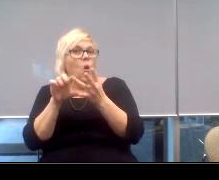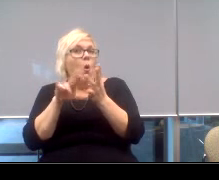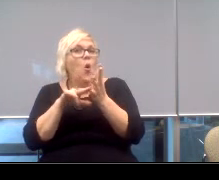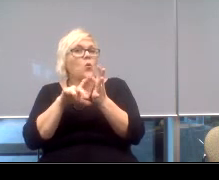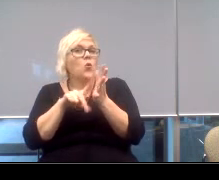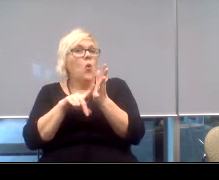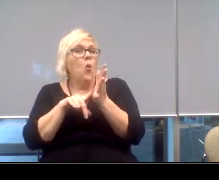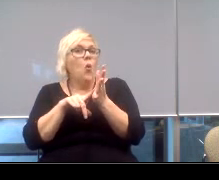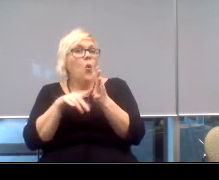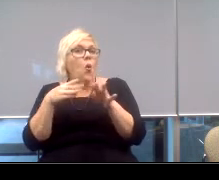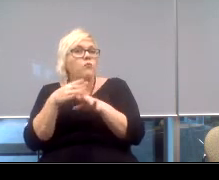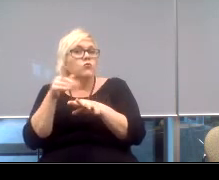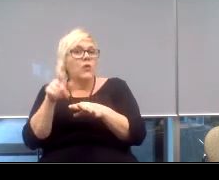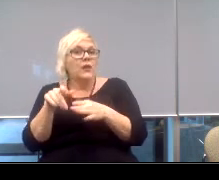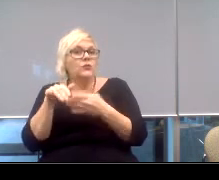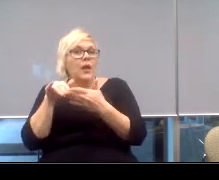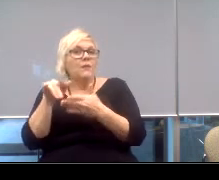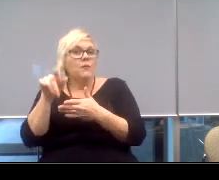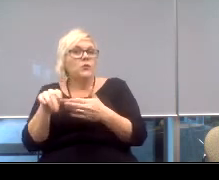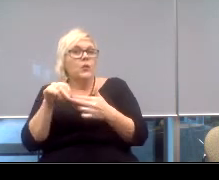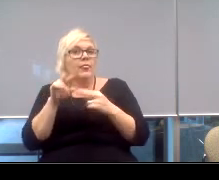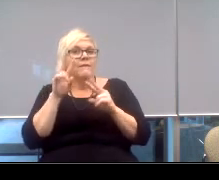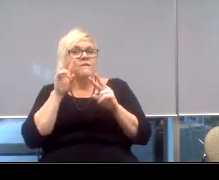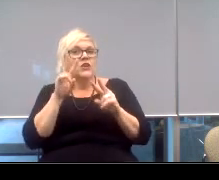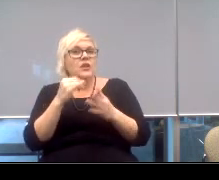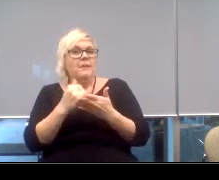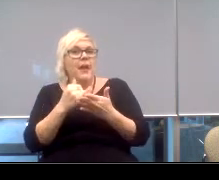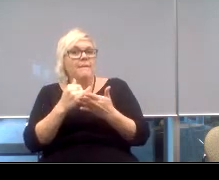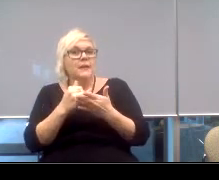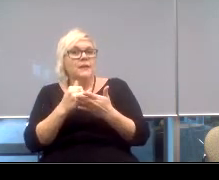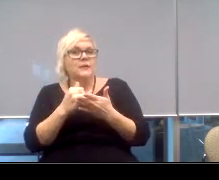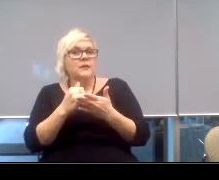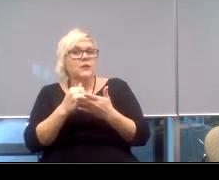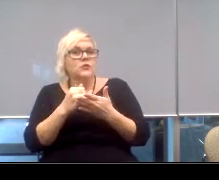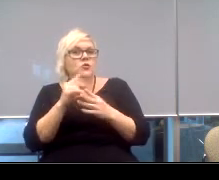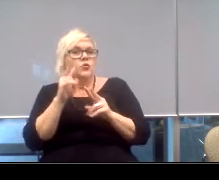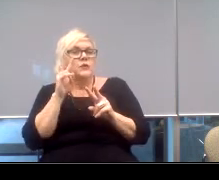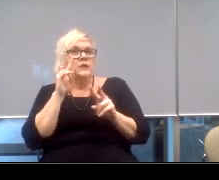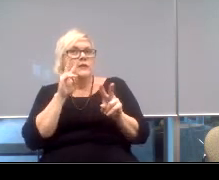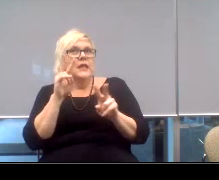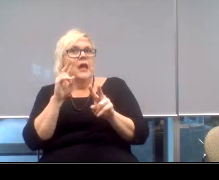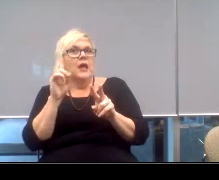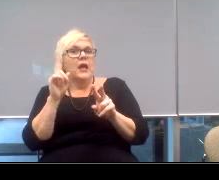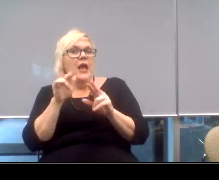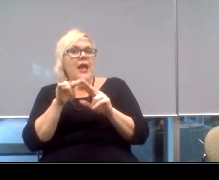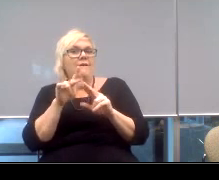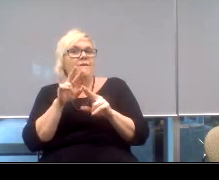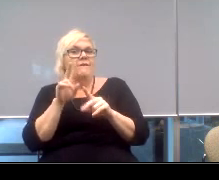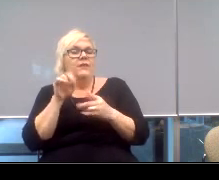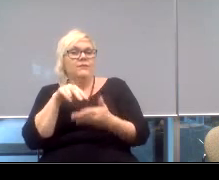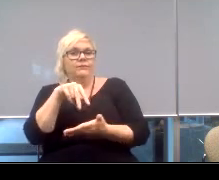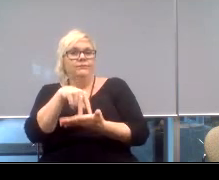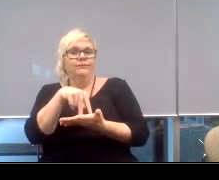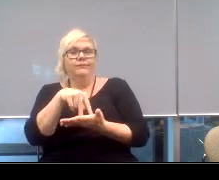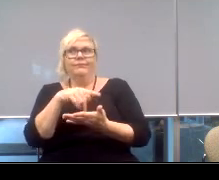the person with vision impairment in real time to see, in quotes, what is around them if they get stuck or